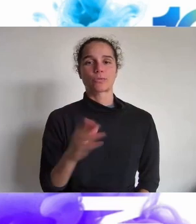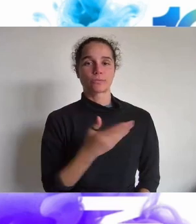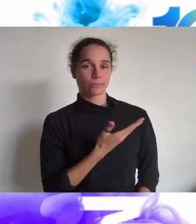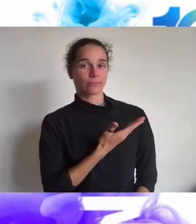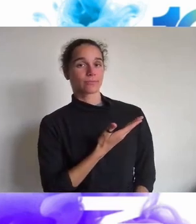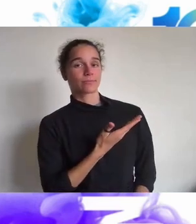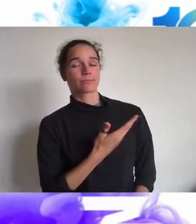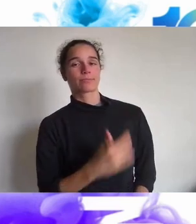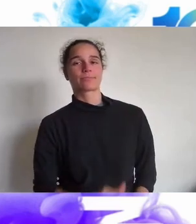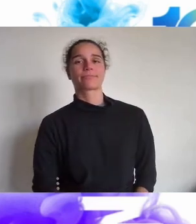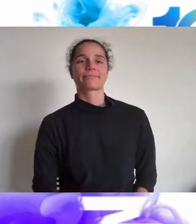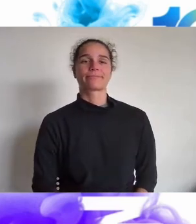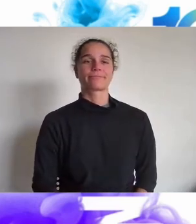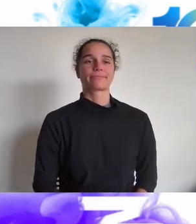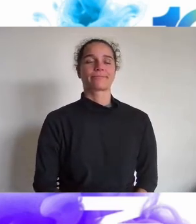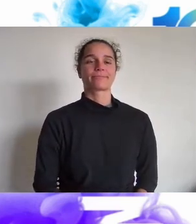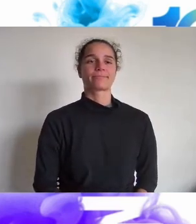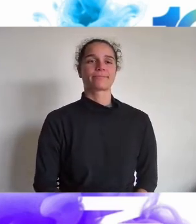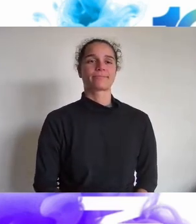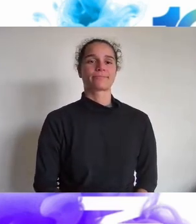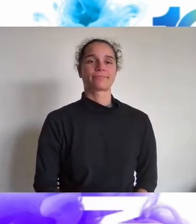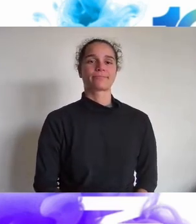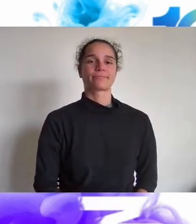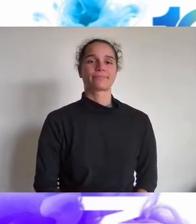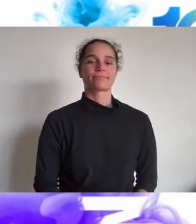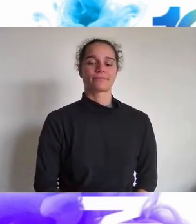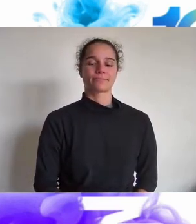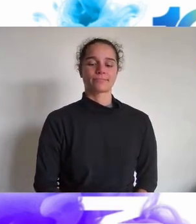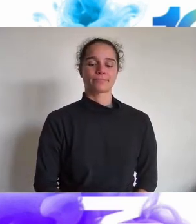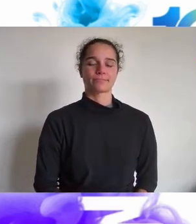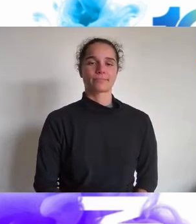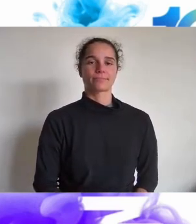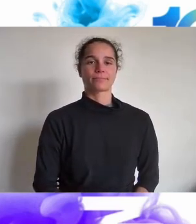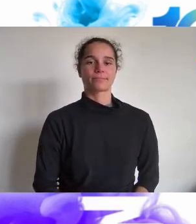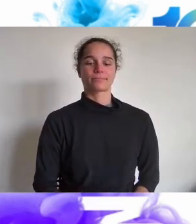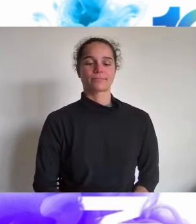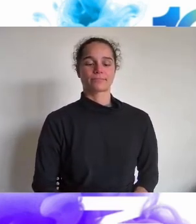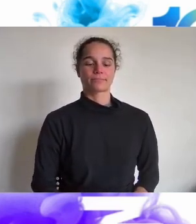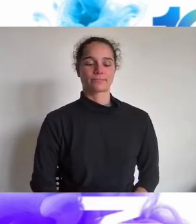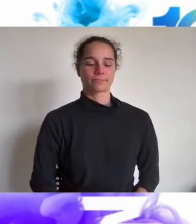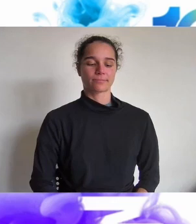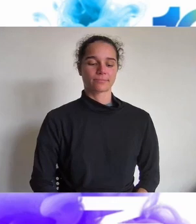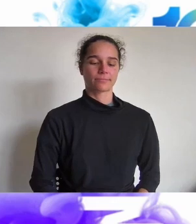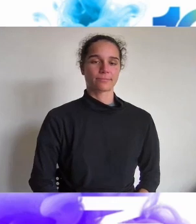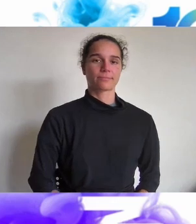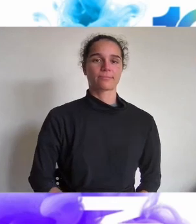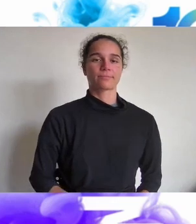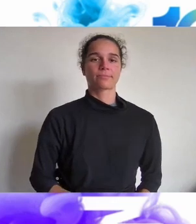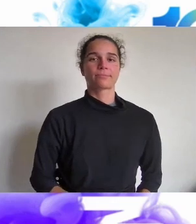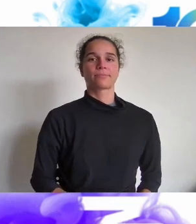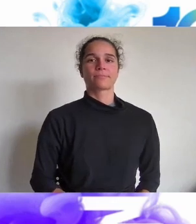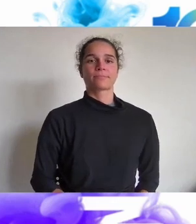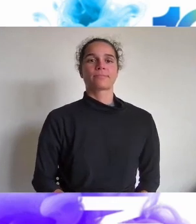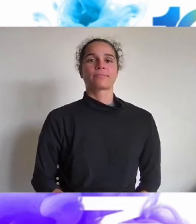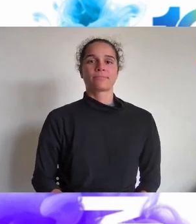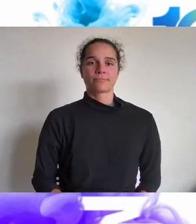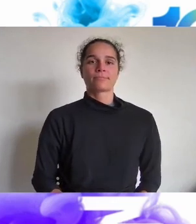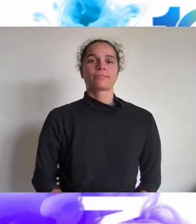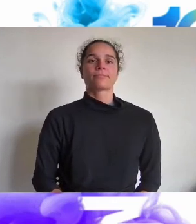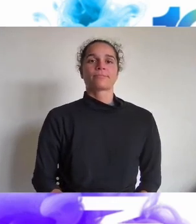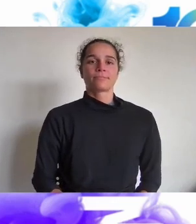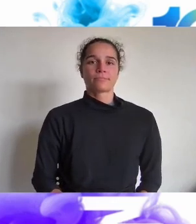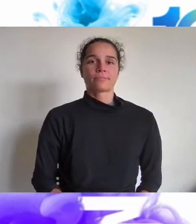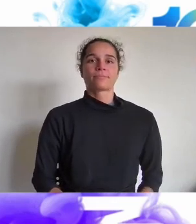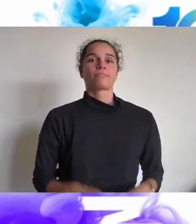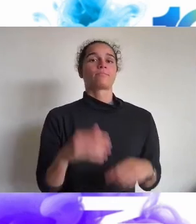Thank you, right? We want to be appreciative of everyone. Someone did something very good